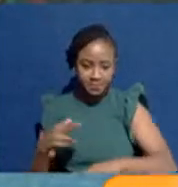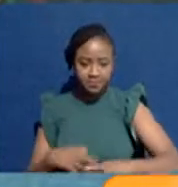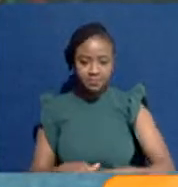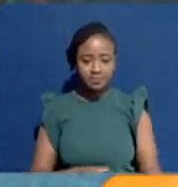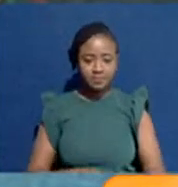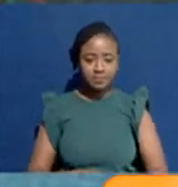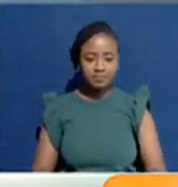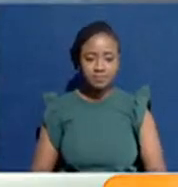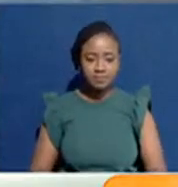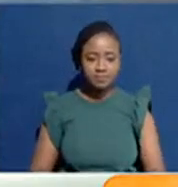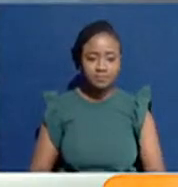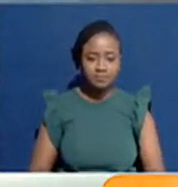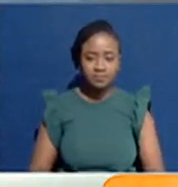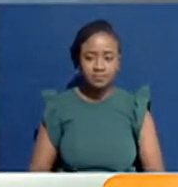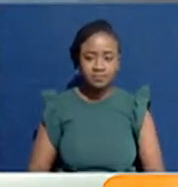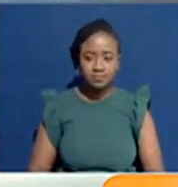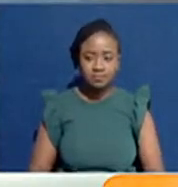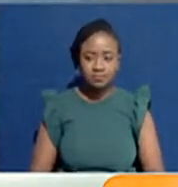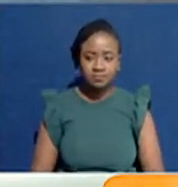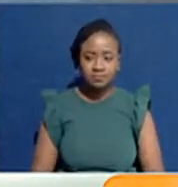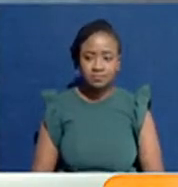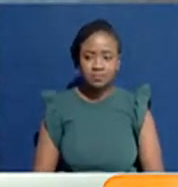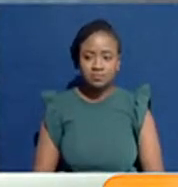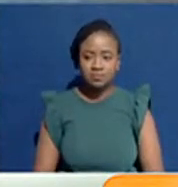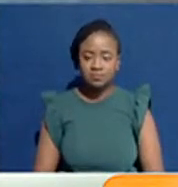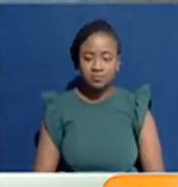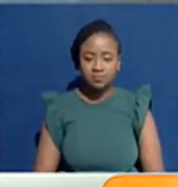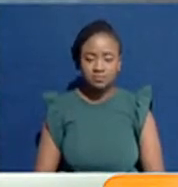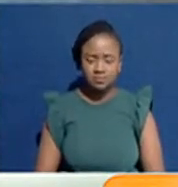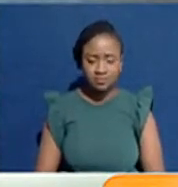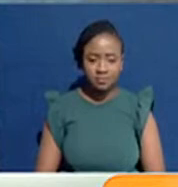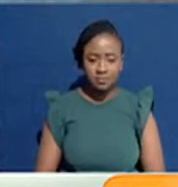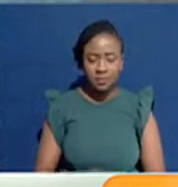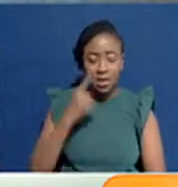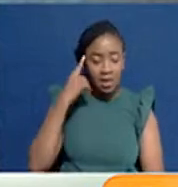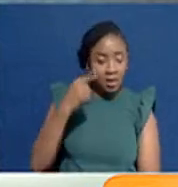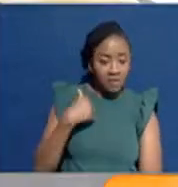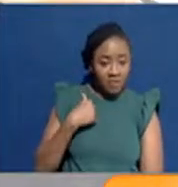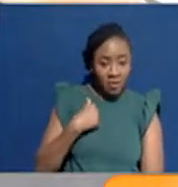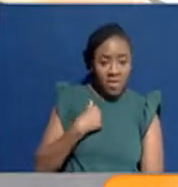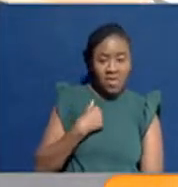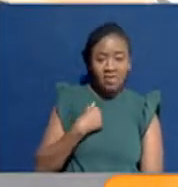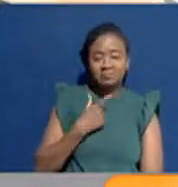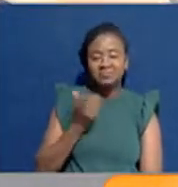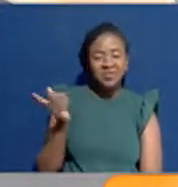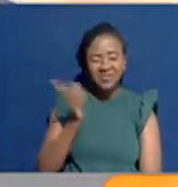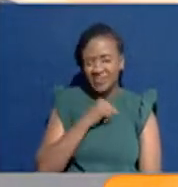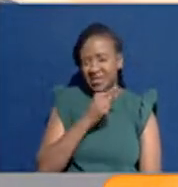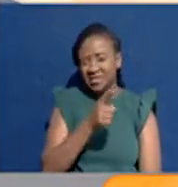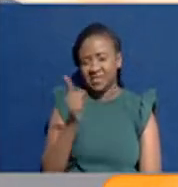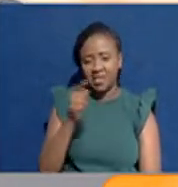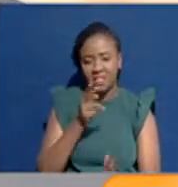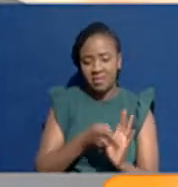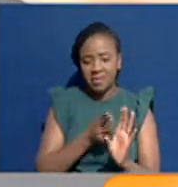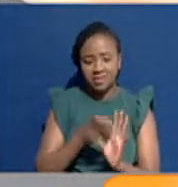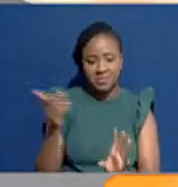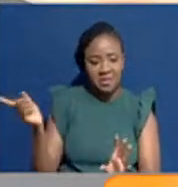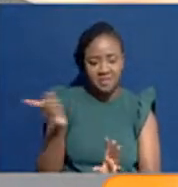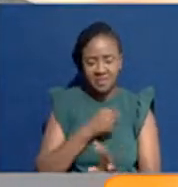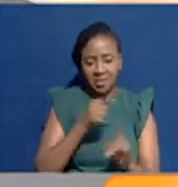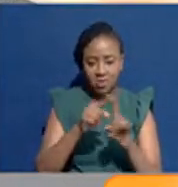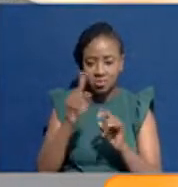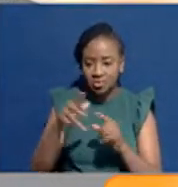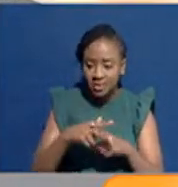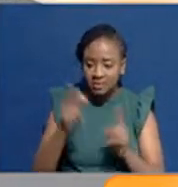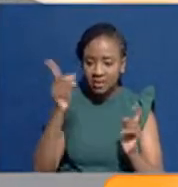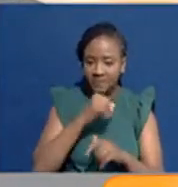you don't see any space for the user department to be... For me, let me tell you, they've already participated. Okay. This started September last